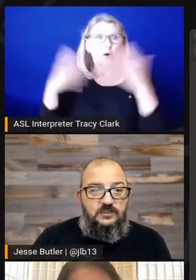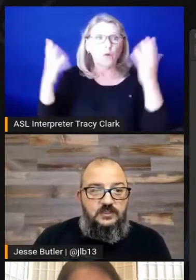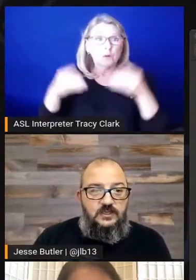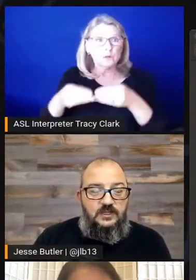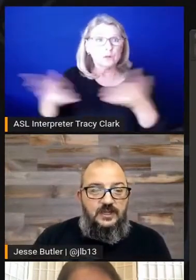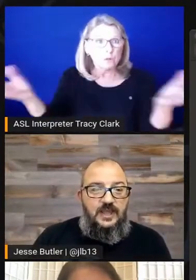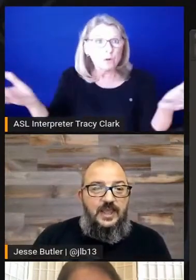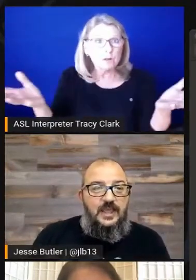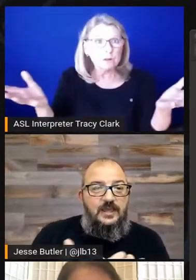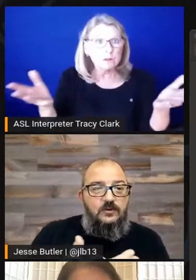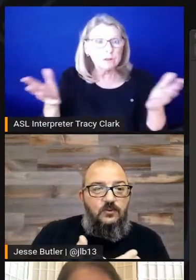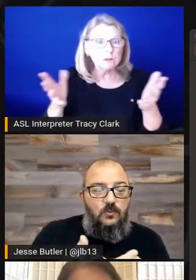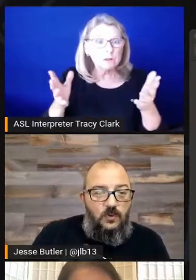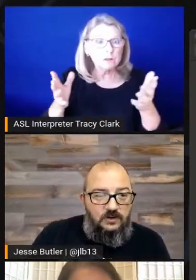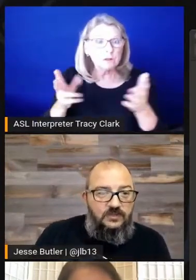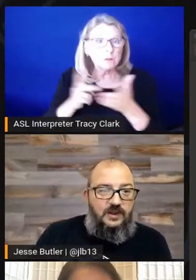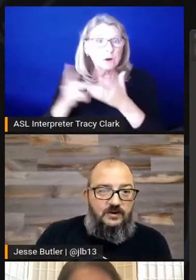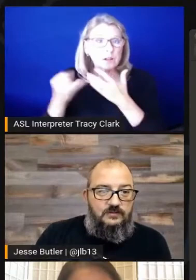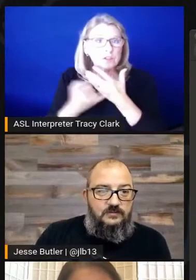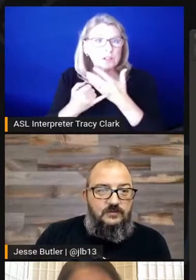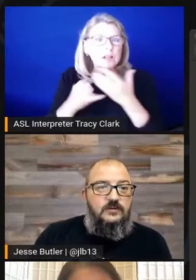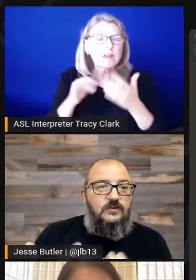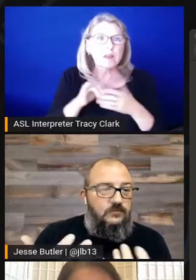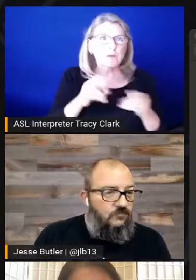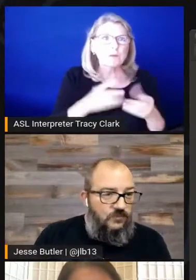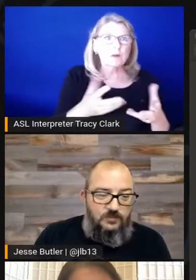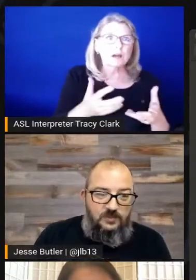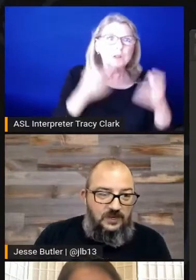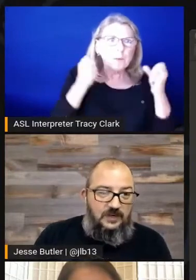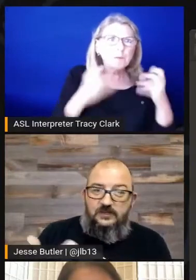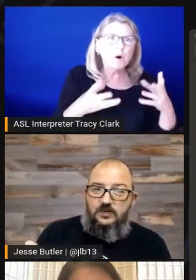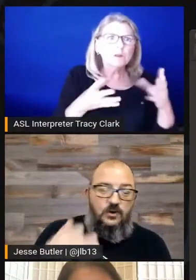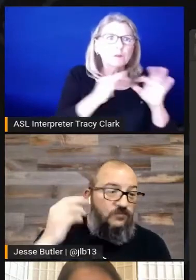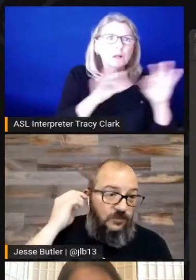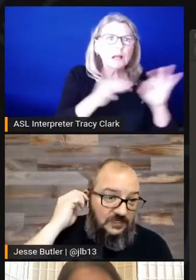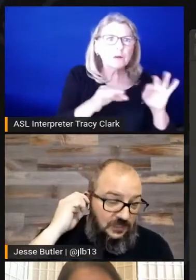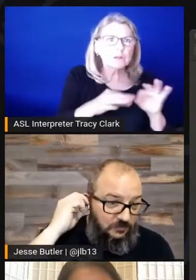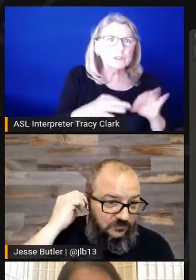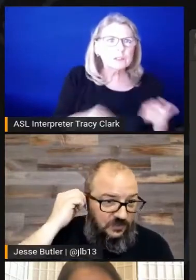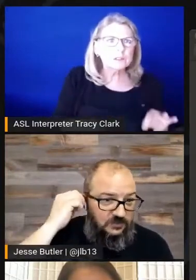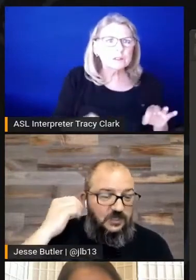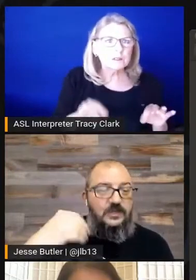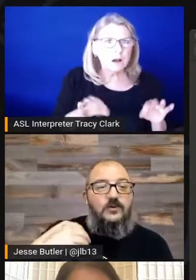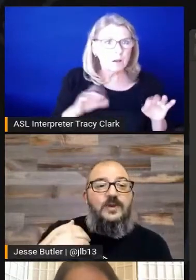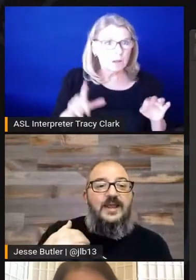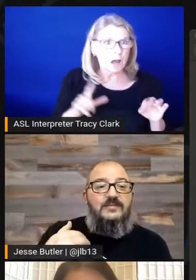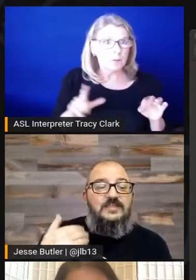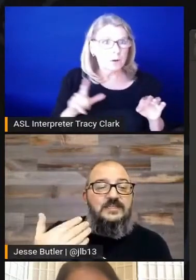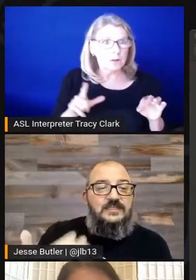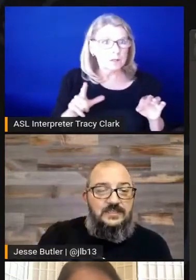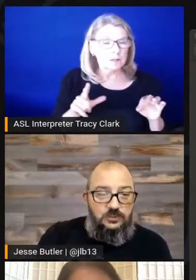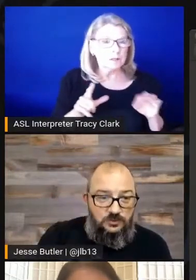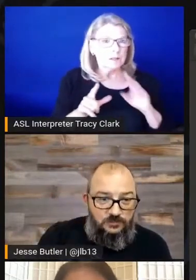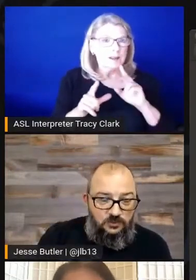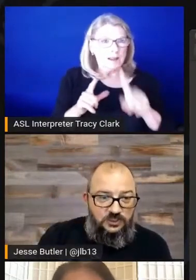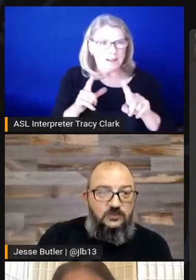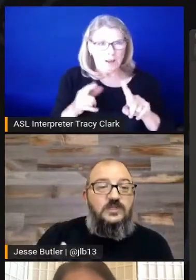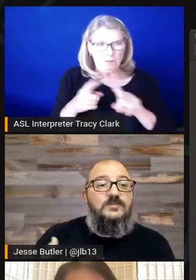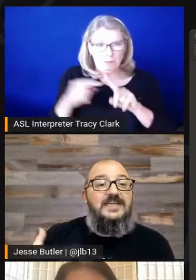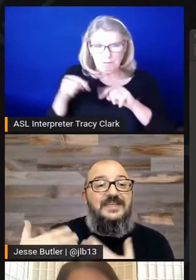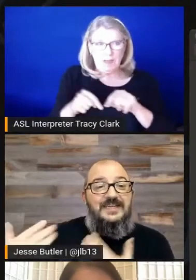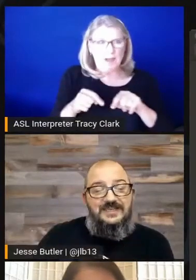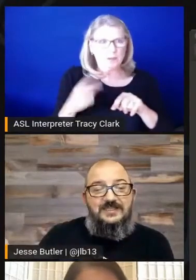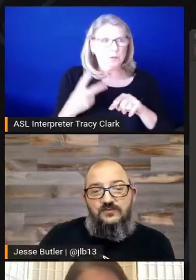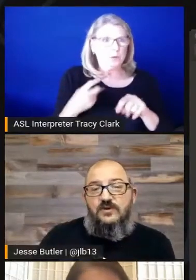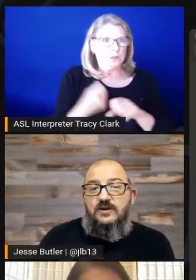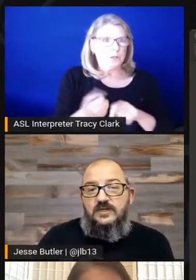libraries. And we're there from the beginning, or from the last couple of years. Yes. We now have this distribution, which makes